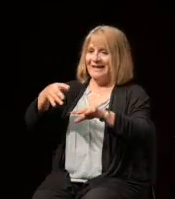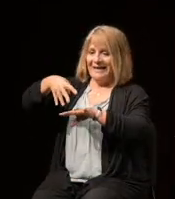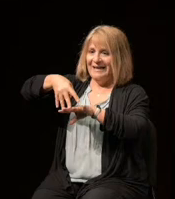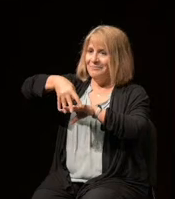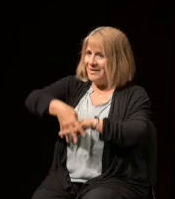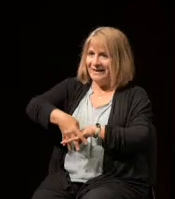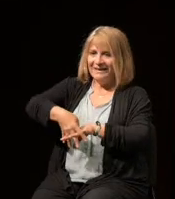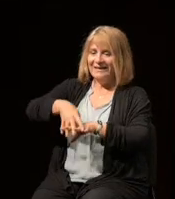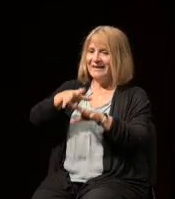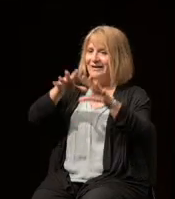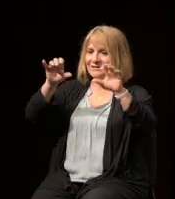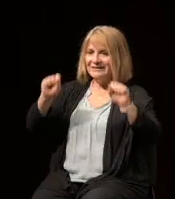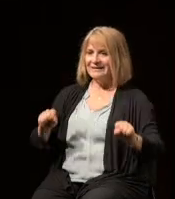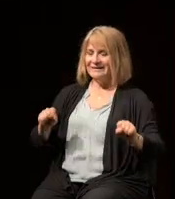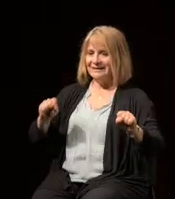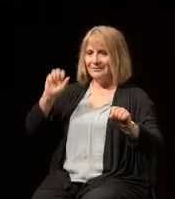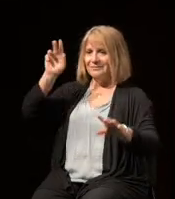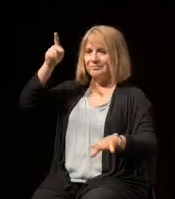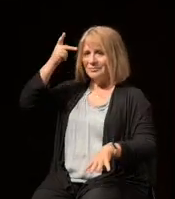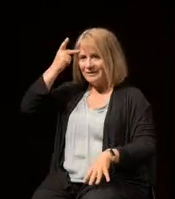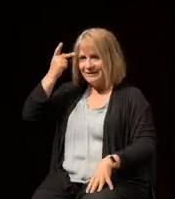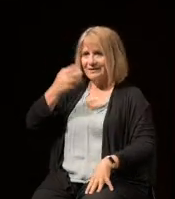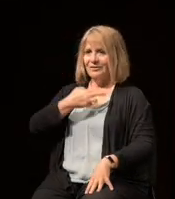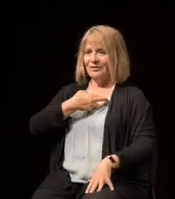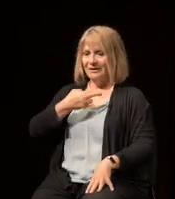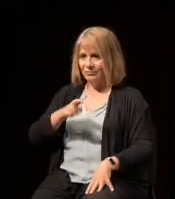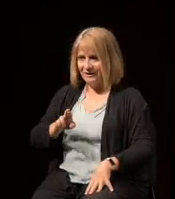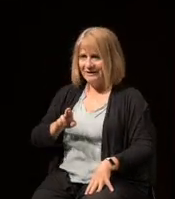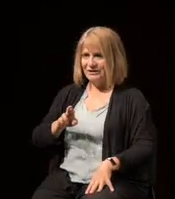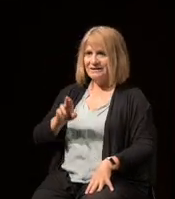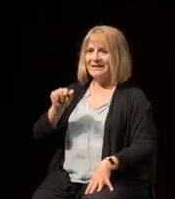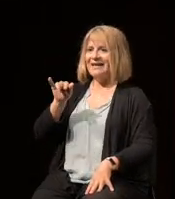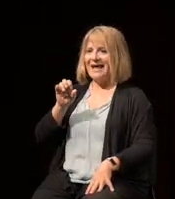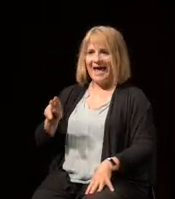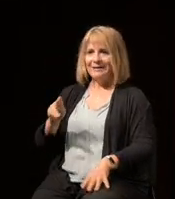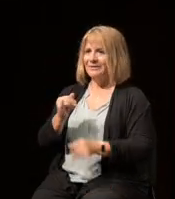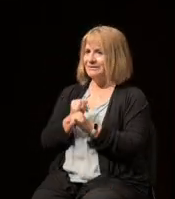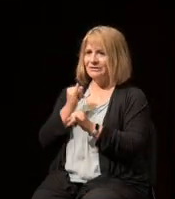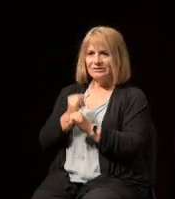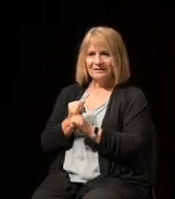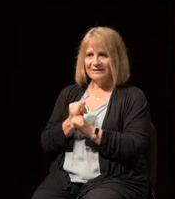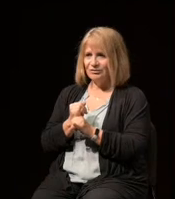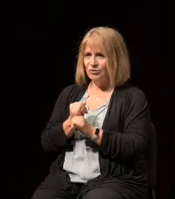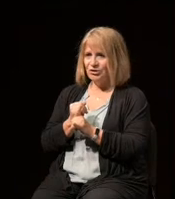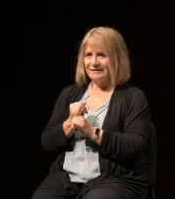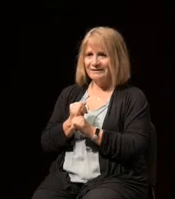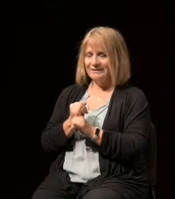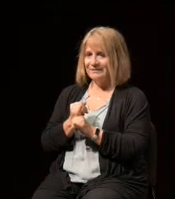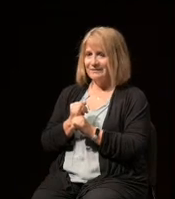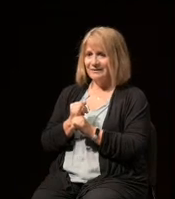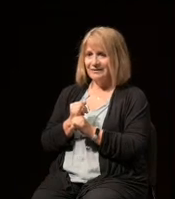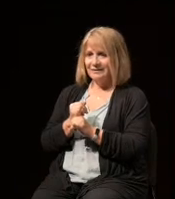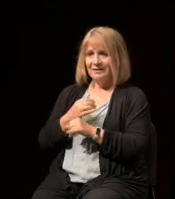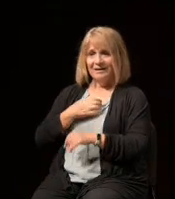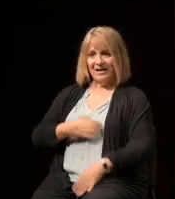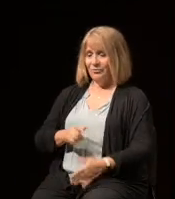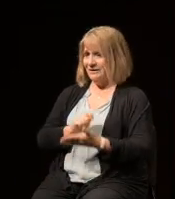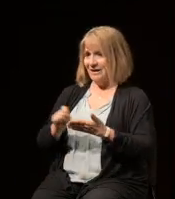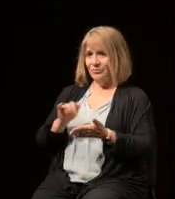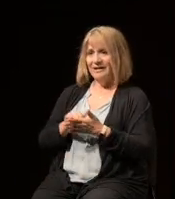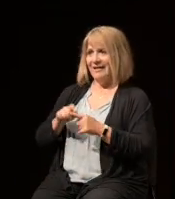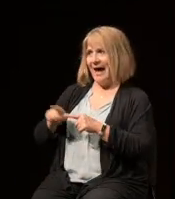political, economic, religious, and educational institutions. I wish I had written that, but she